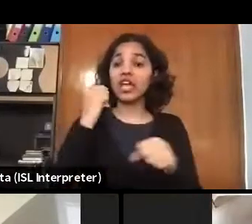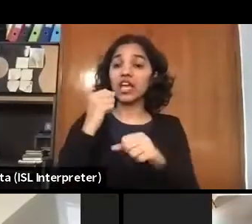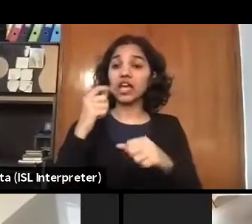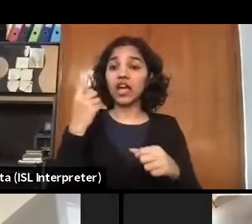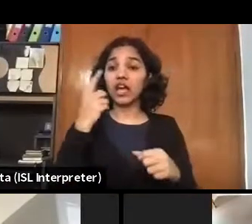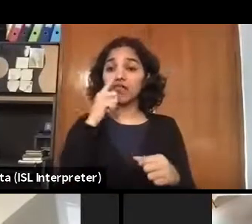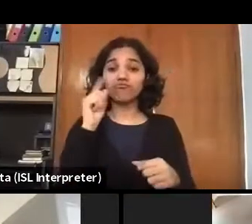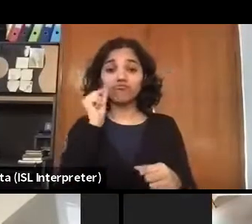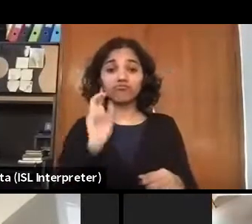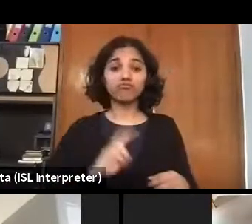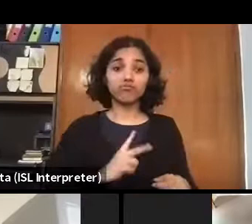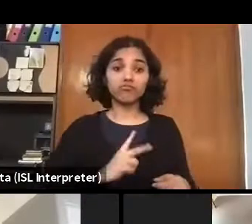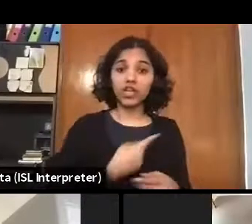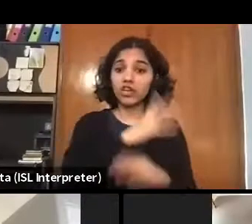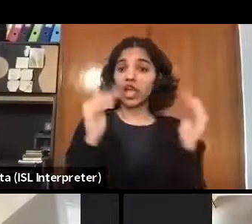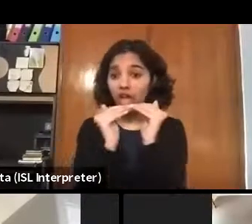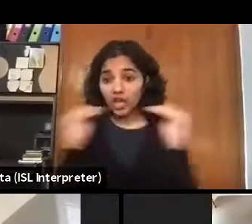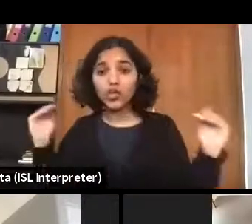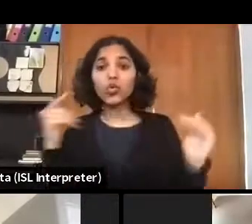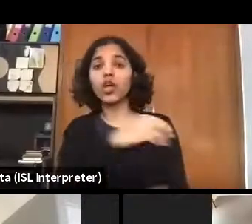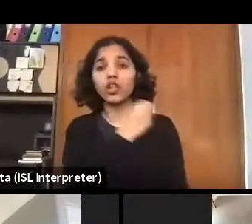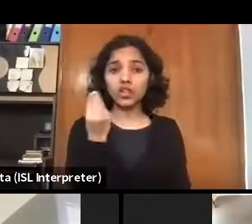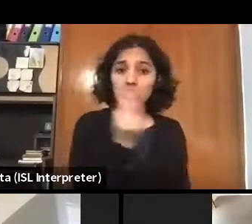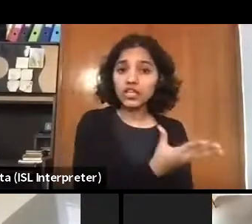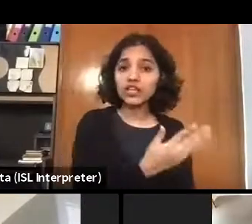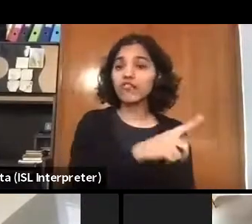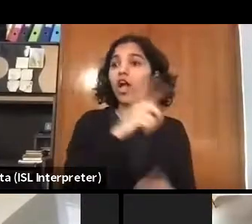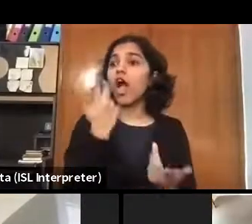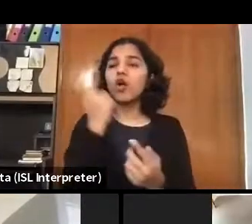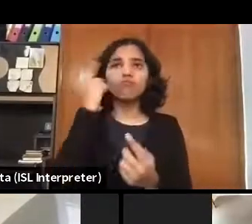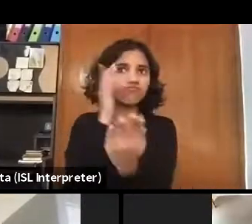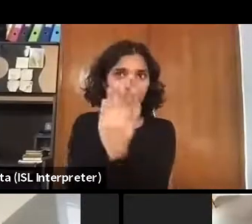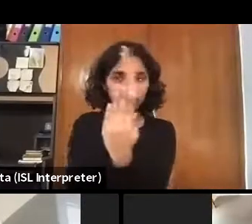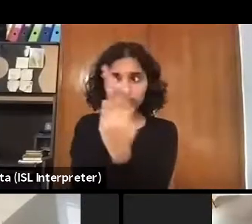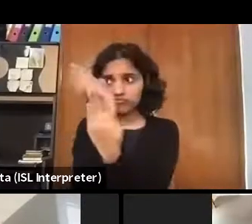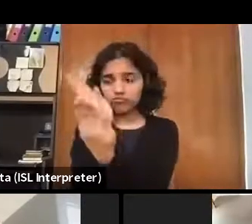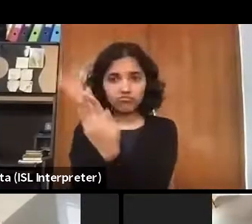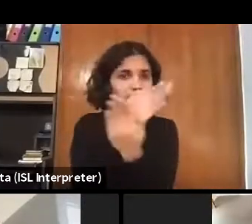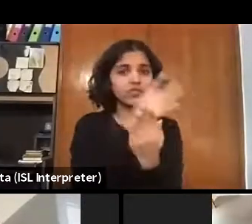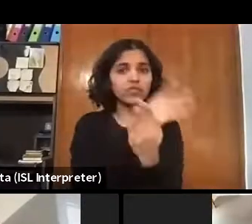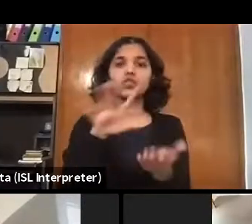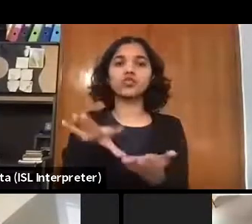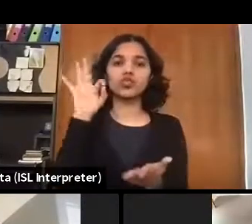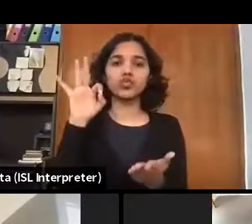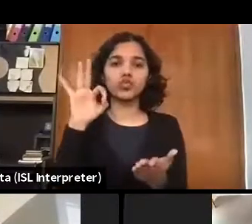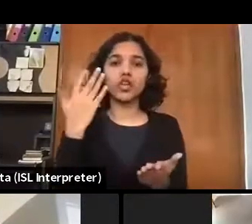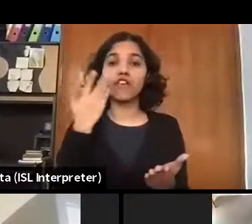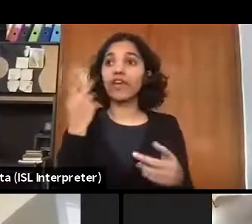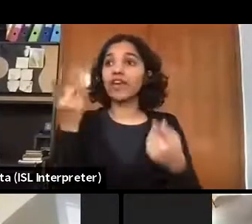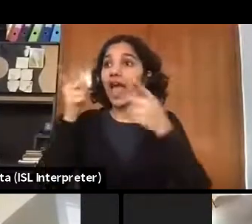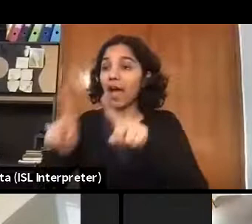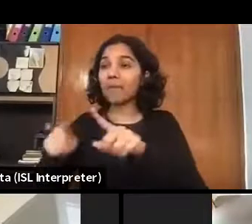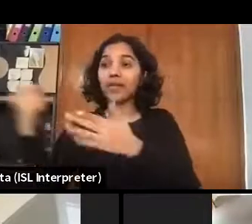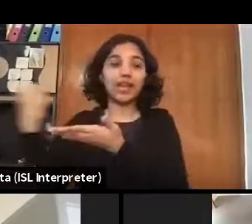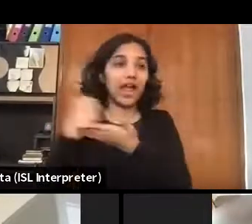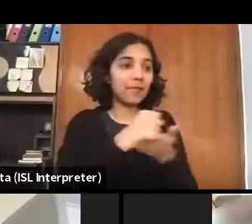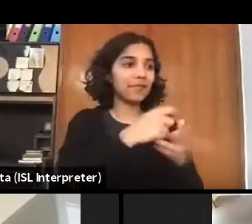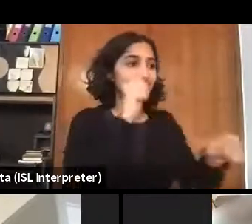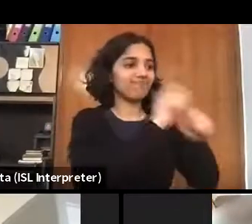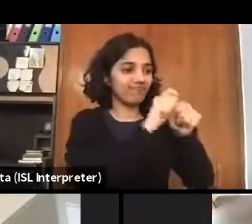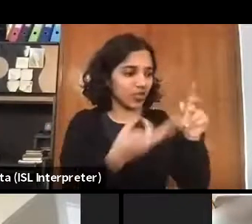and universally accessible approaches during the response and reconstruction phases. And two,